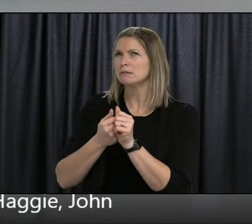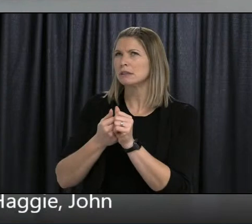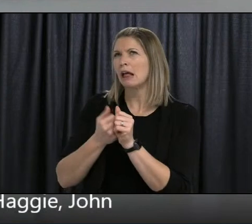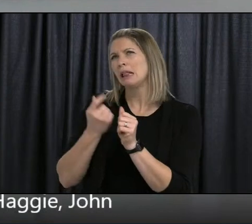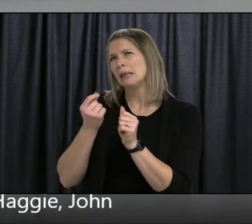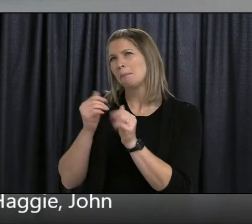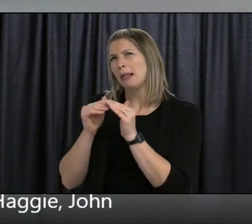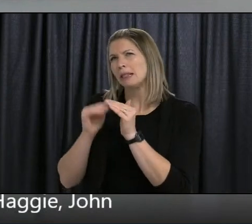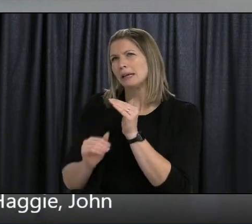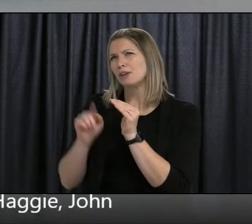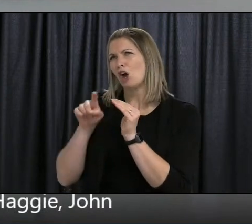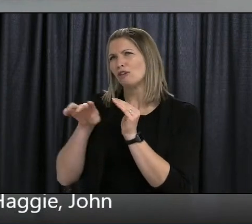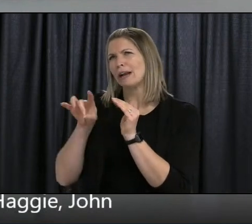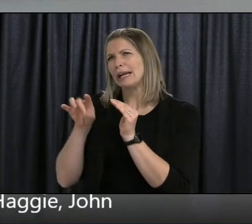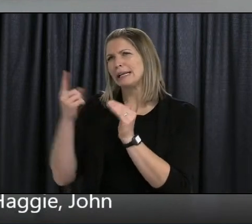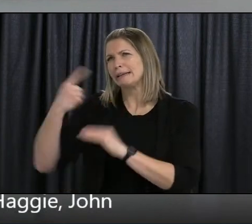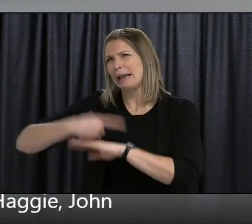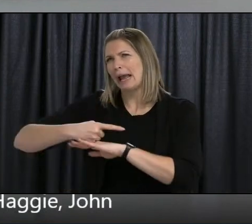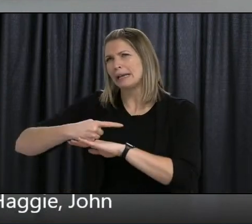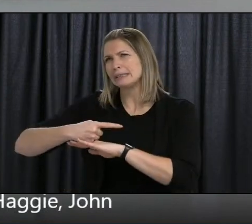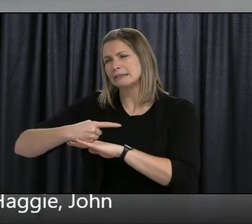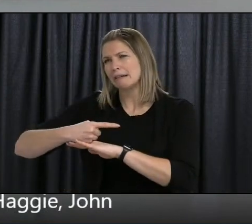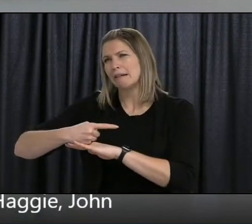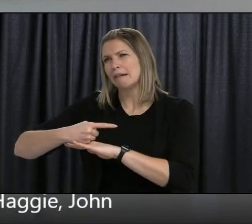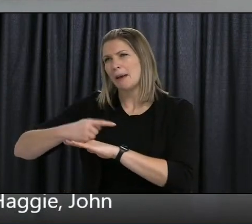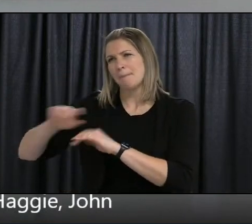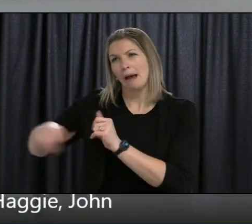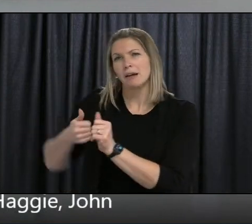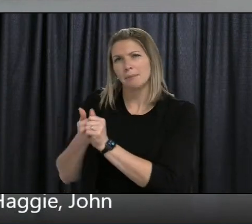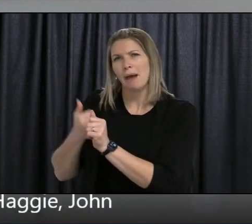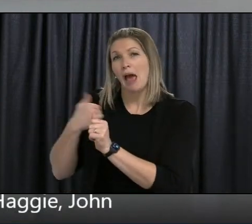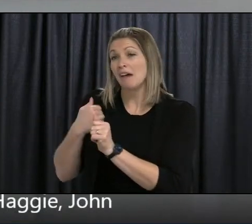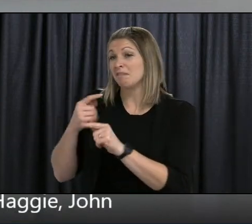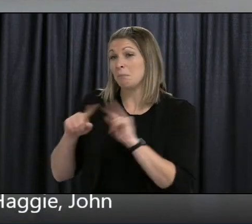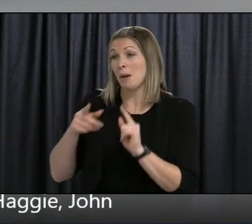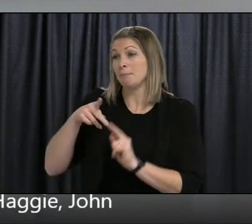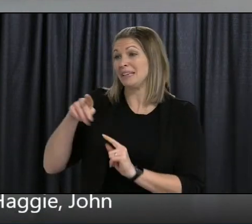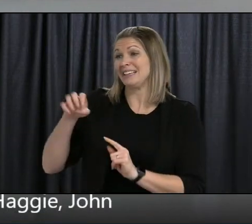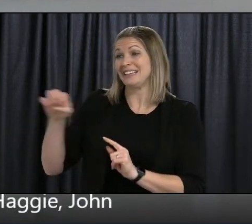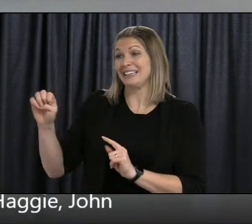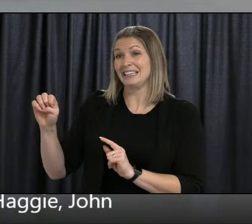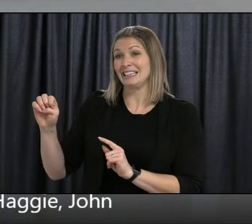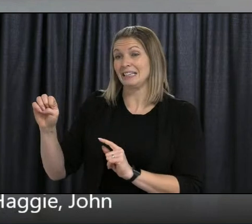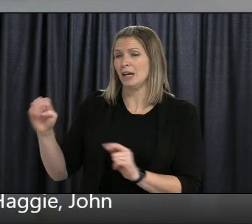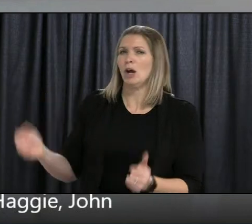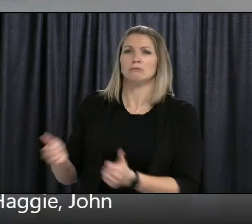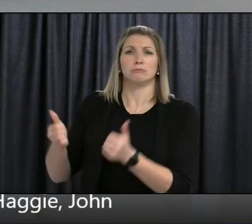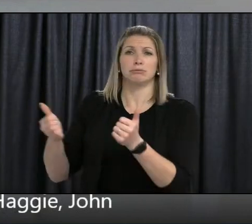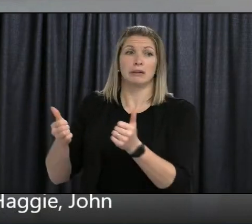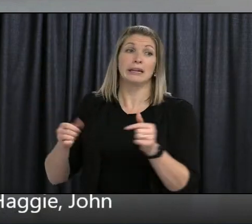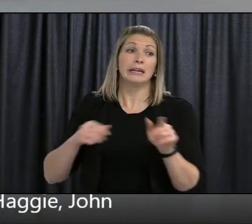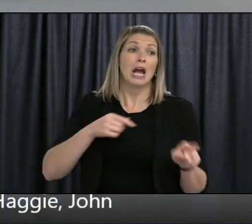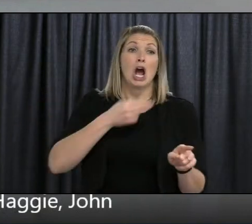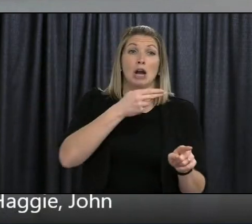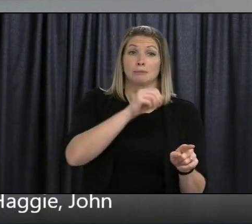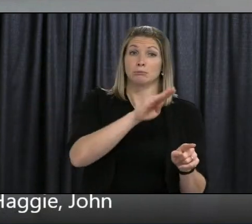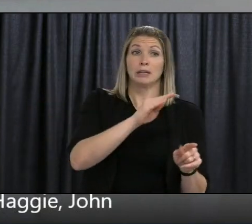But we don't have any indication that PPE is in short supply in Harbour Breton, or indeed anywhere